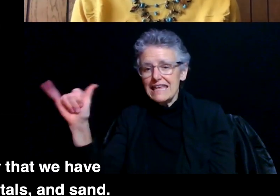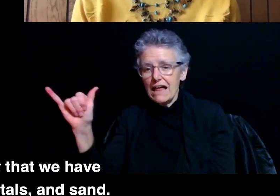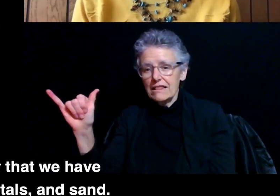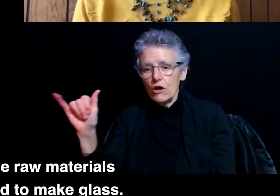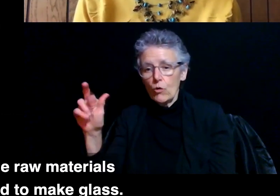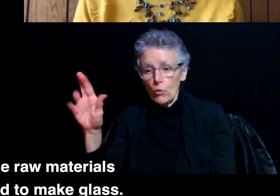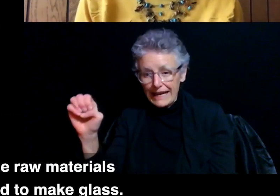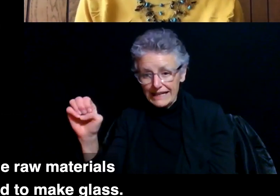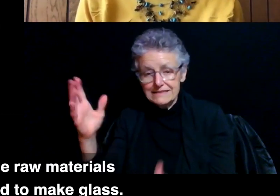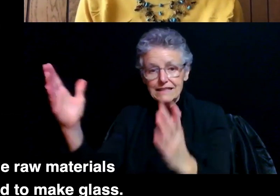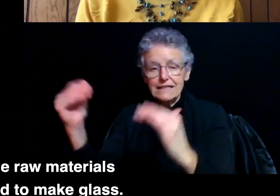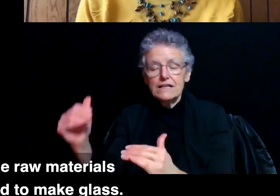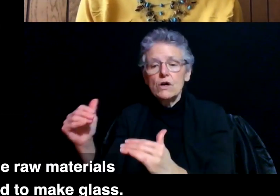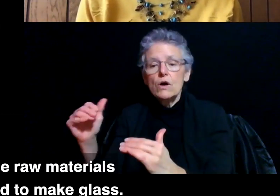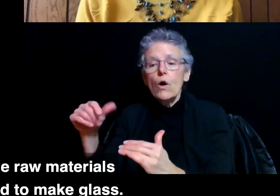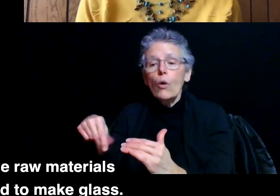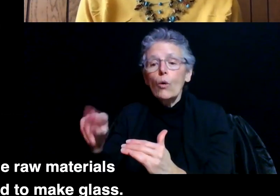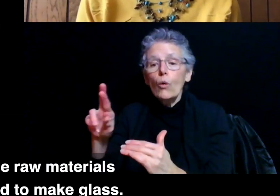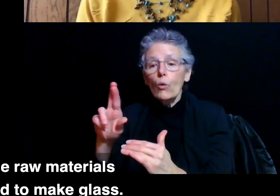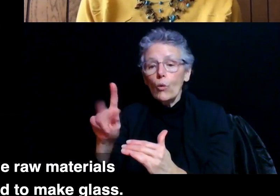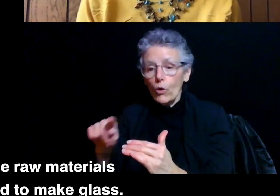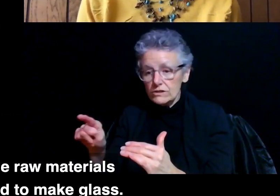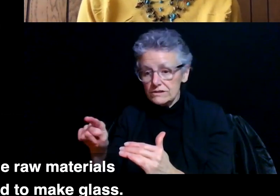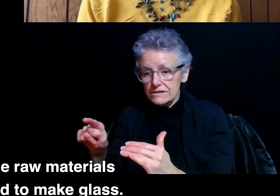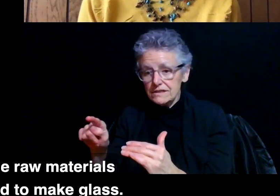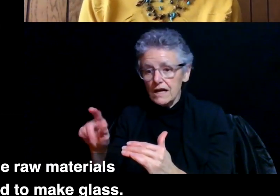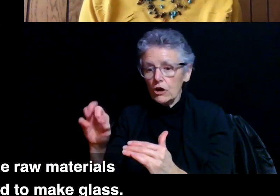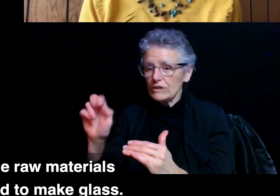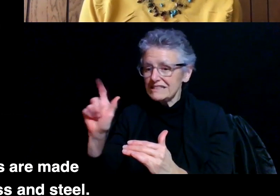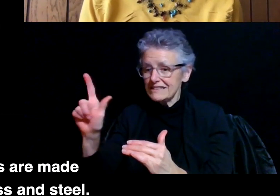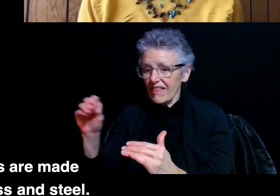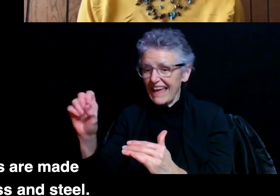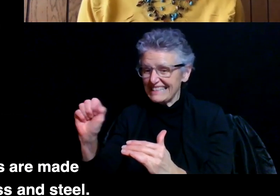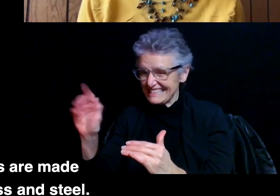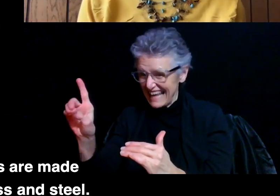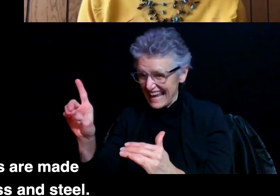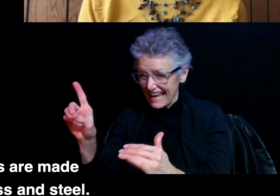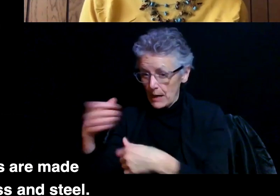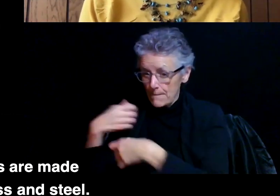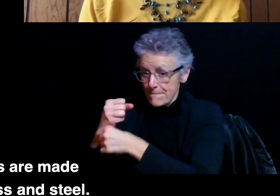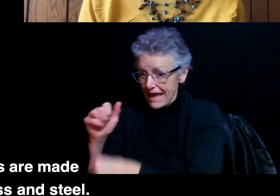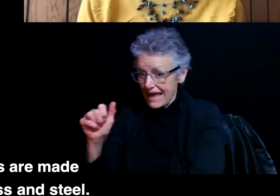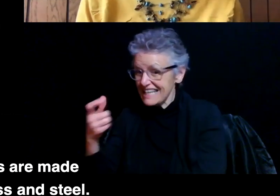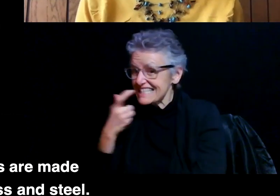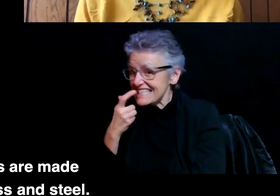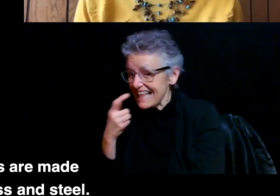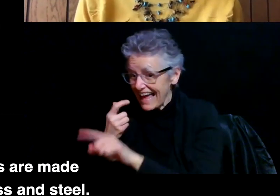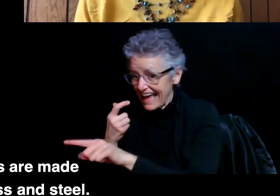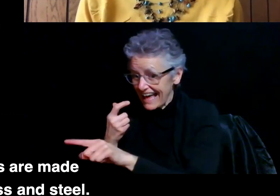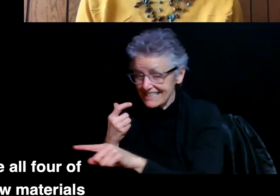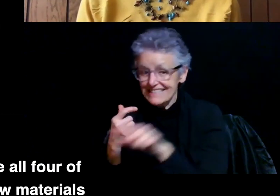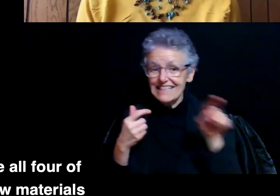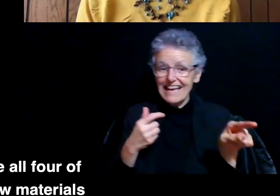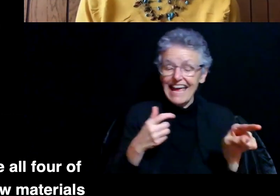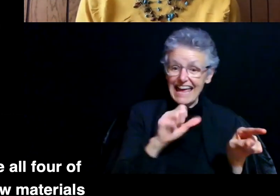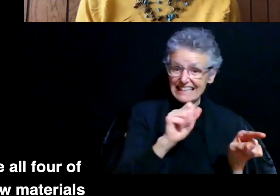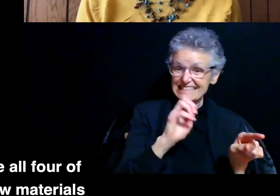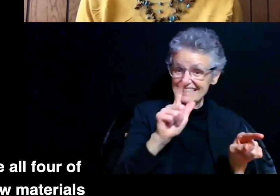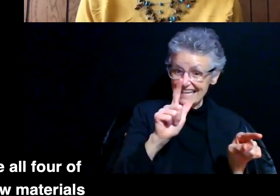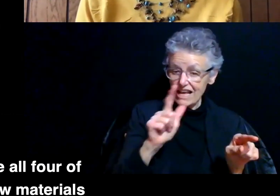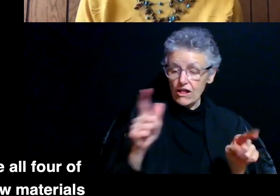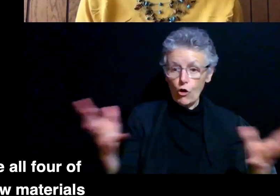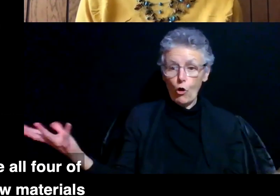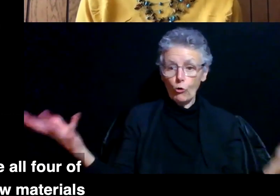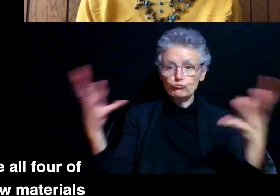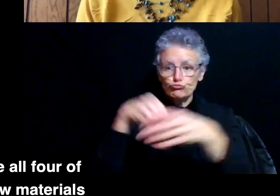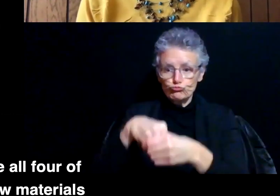sand. These are the raw materials that were used to make glass. So cars are made from glass and steel. We have all four